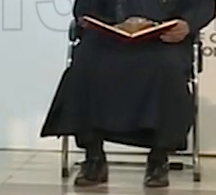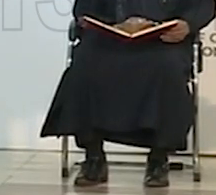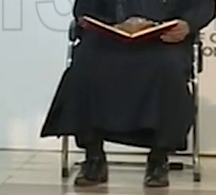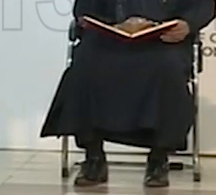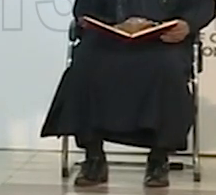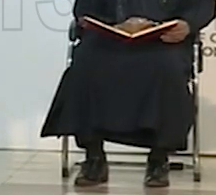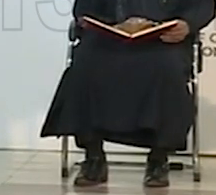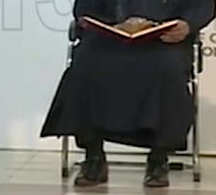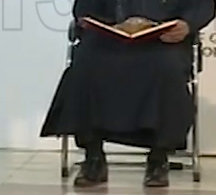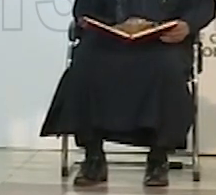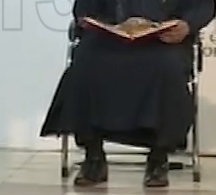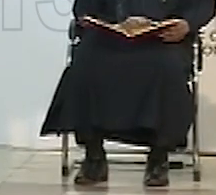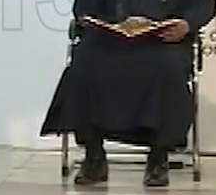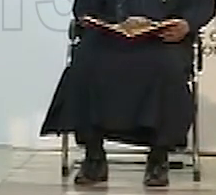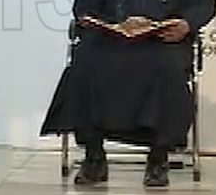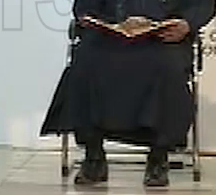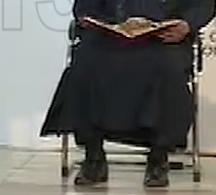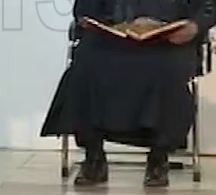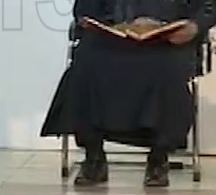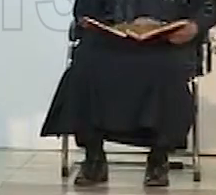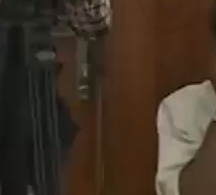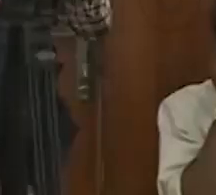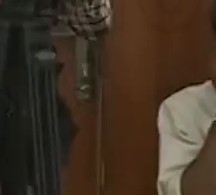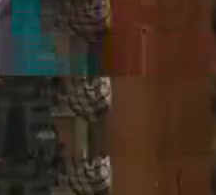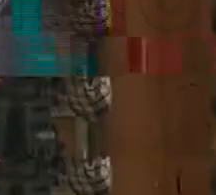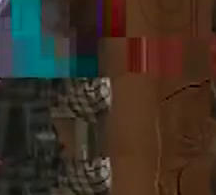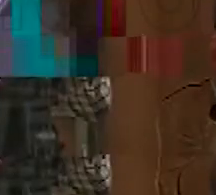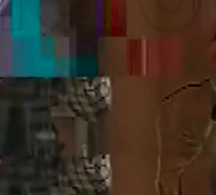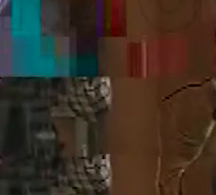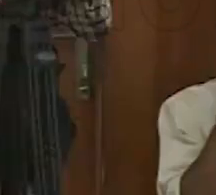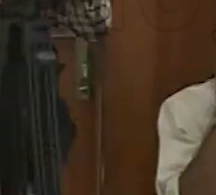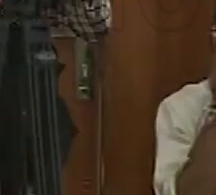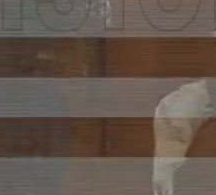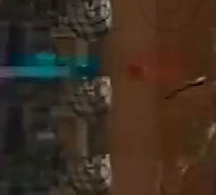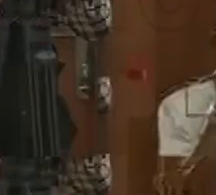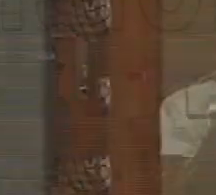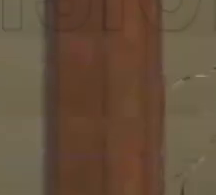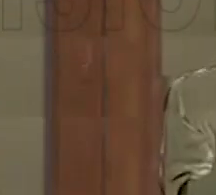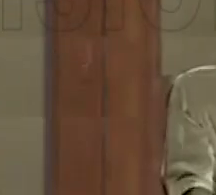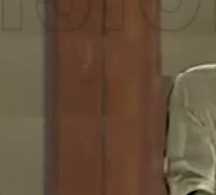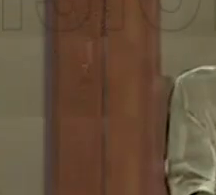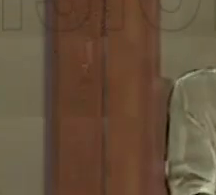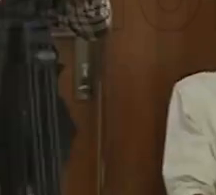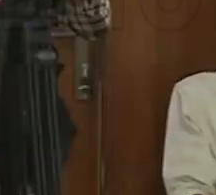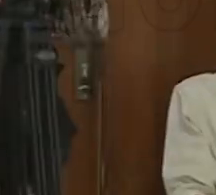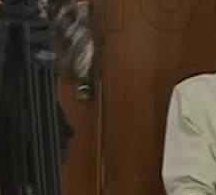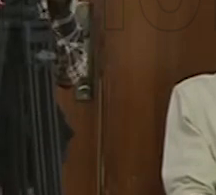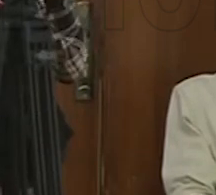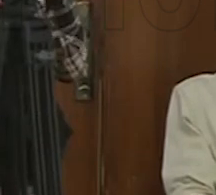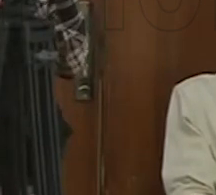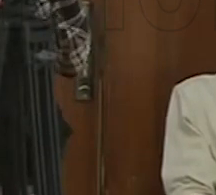government or government will be paying for this. And also, where will these donations be taking place? states, which of the